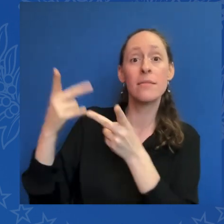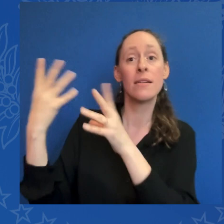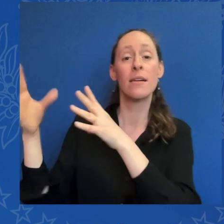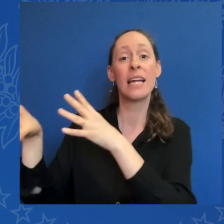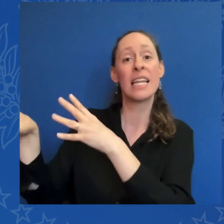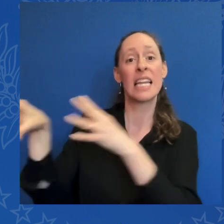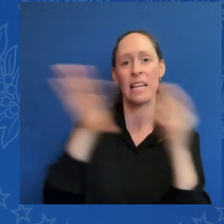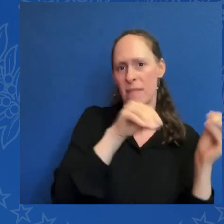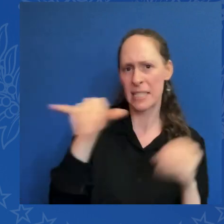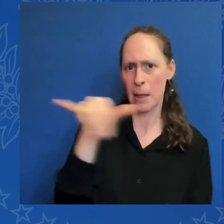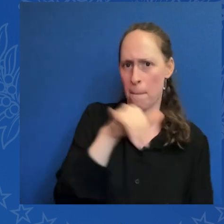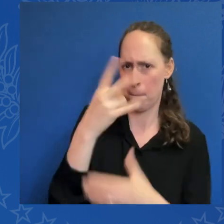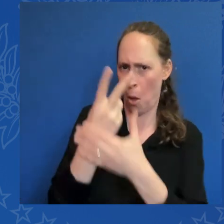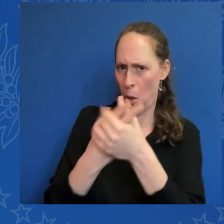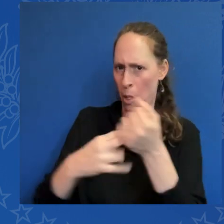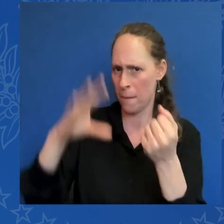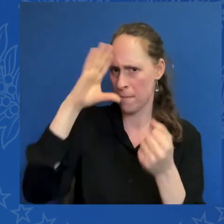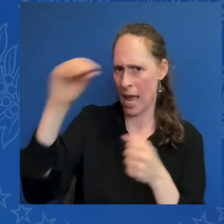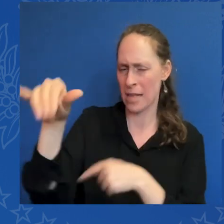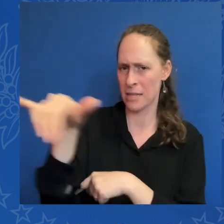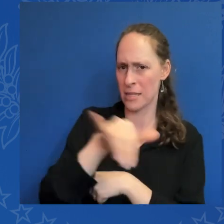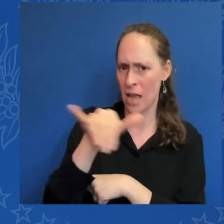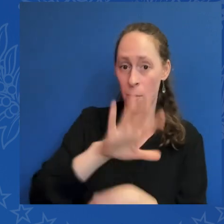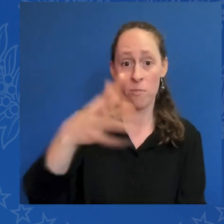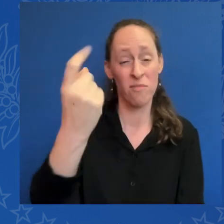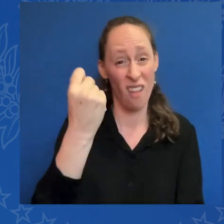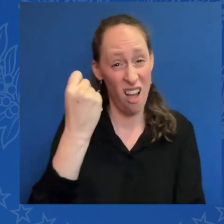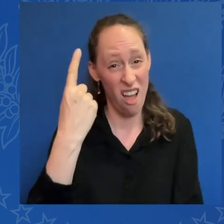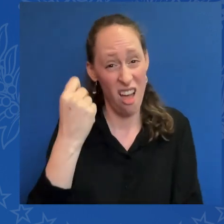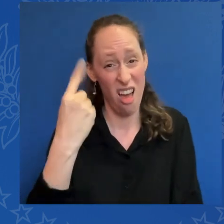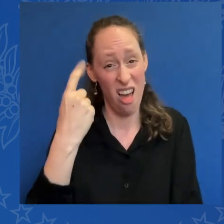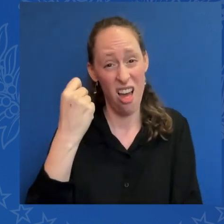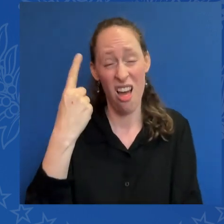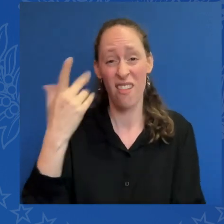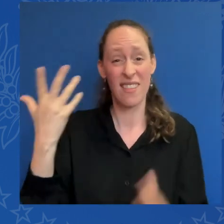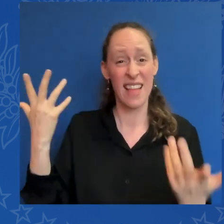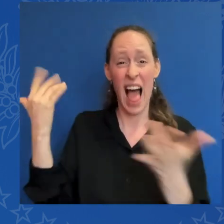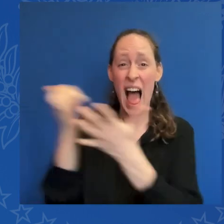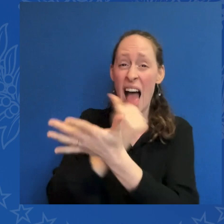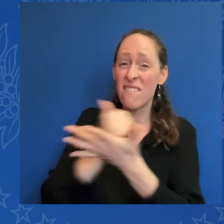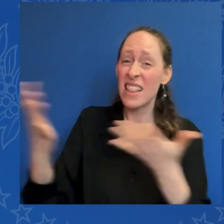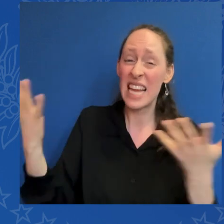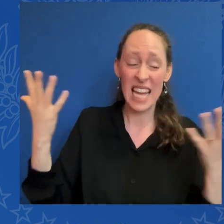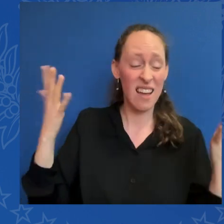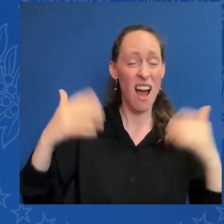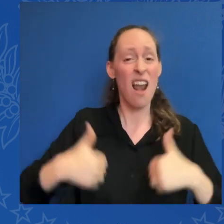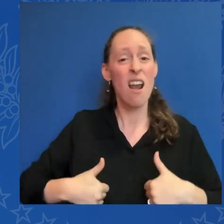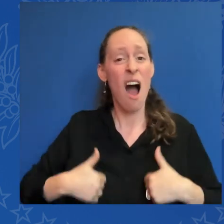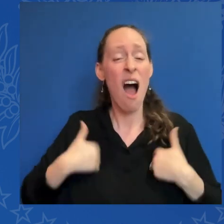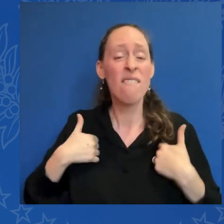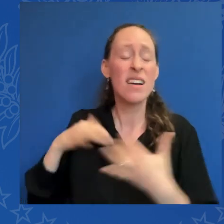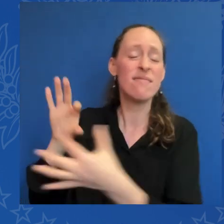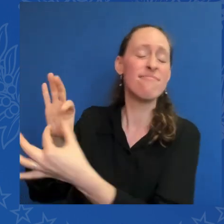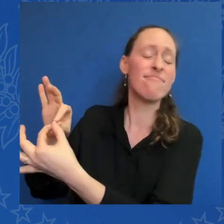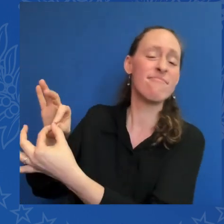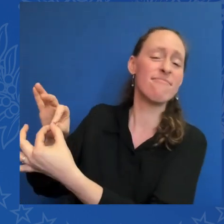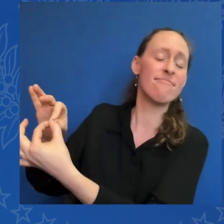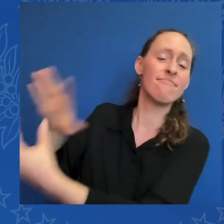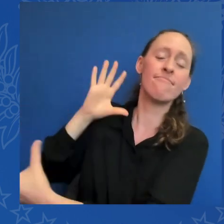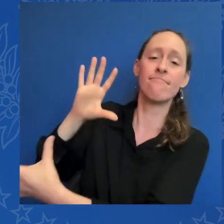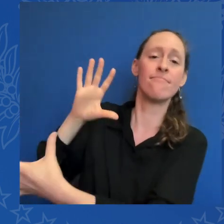faith. They had faith in an uncertain future. And all their dreams, I'm not sure they could have imagined